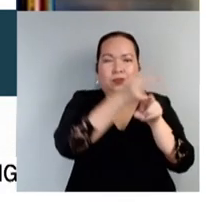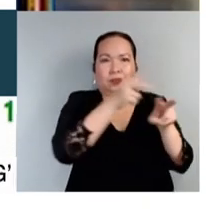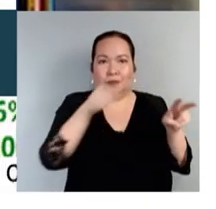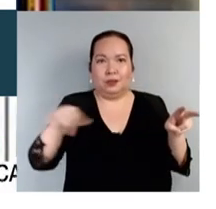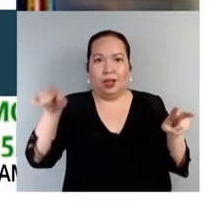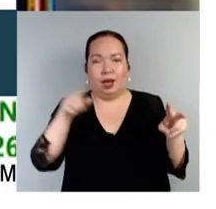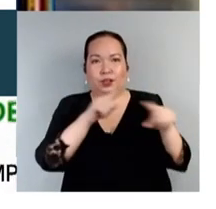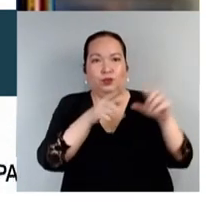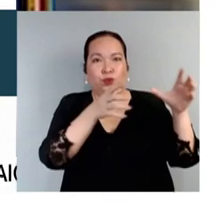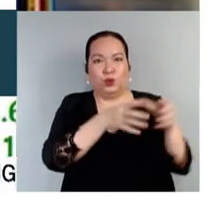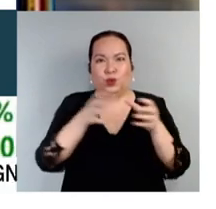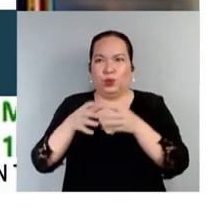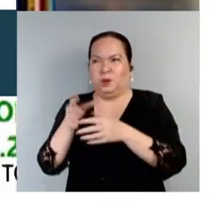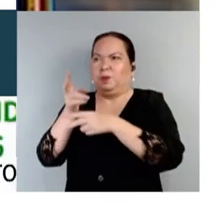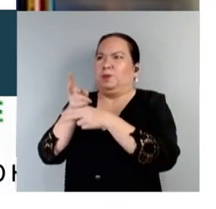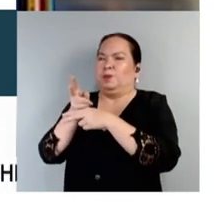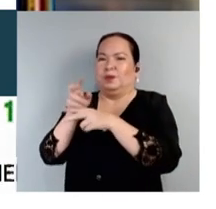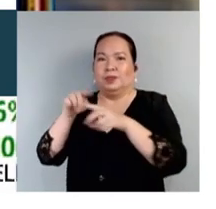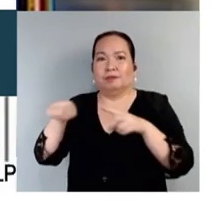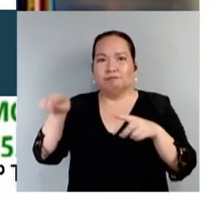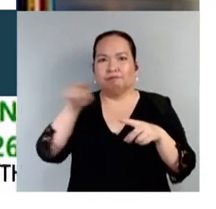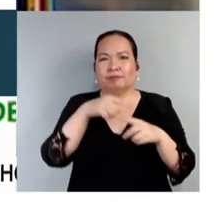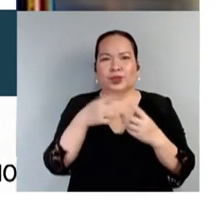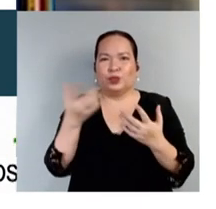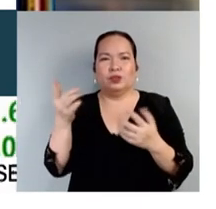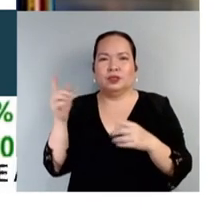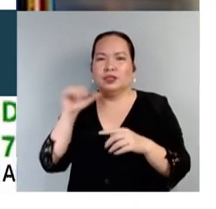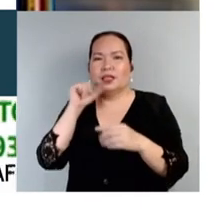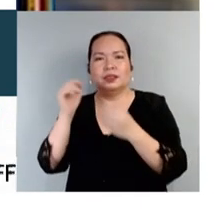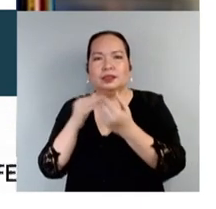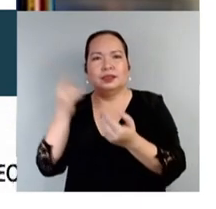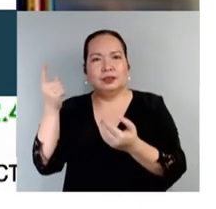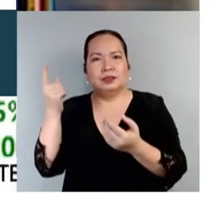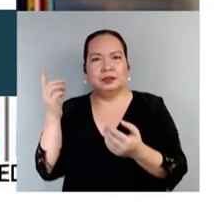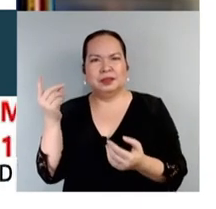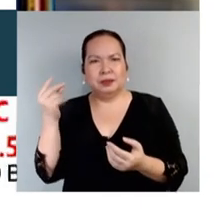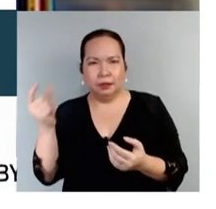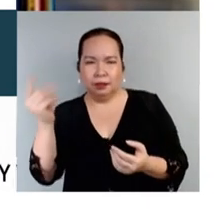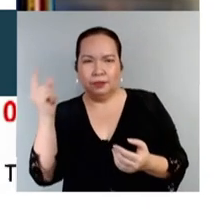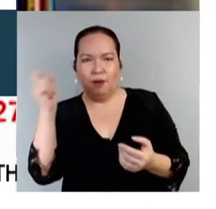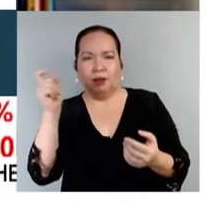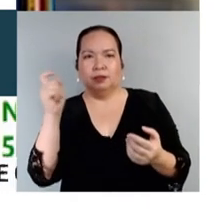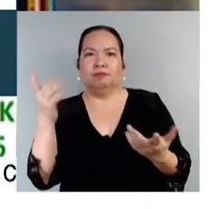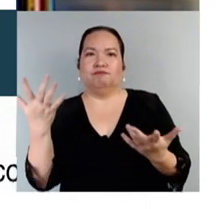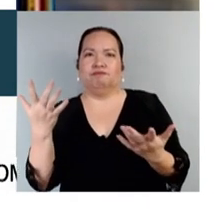groups out there. And we've seen so much of